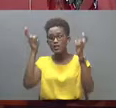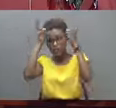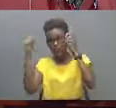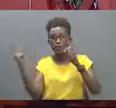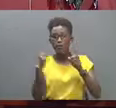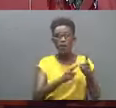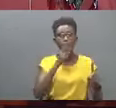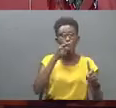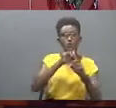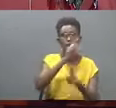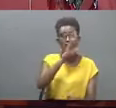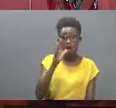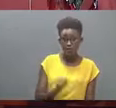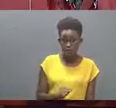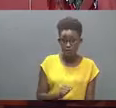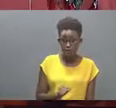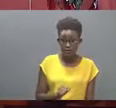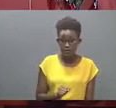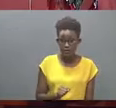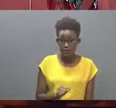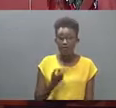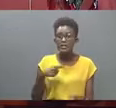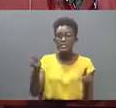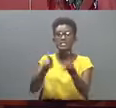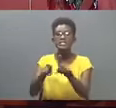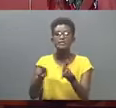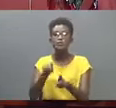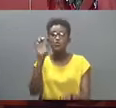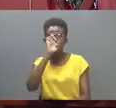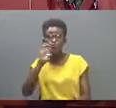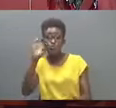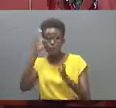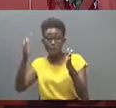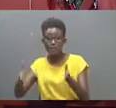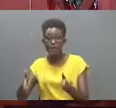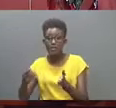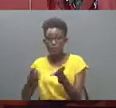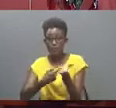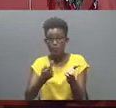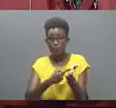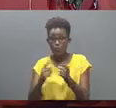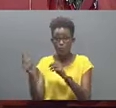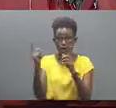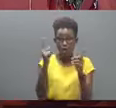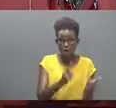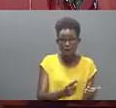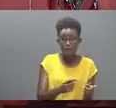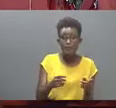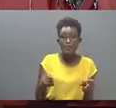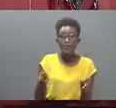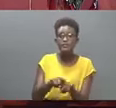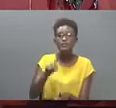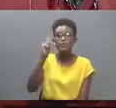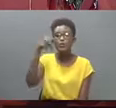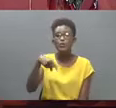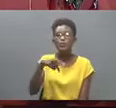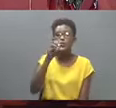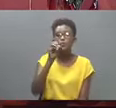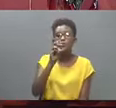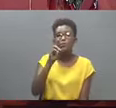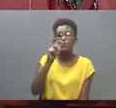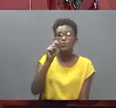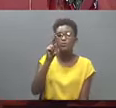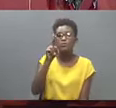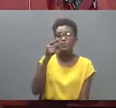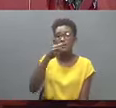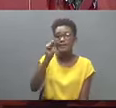Africa. The European came to Africa. Abanyaburayi baje muri Africa. The Portuguese came to Africa. Abanyaportugal baje